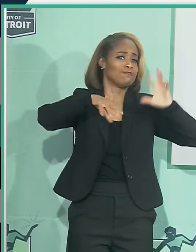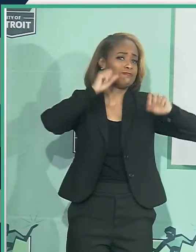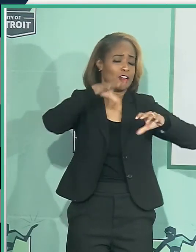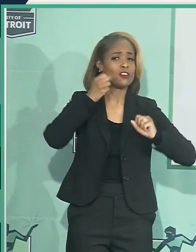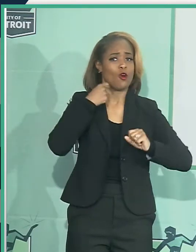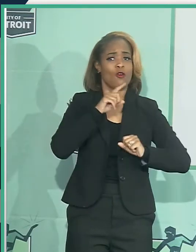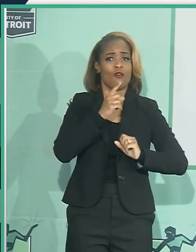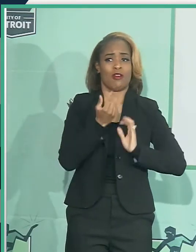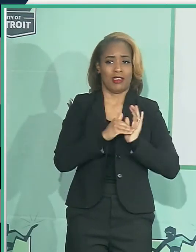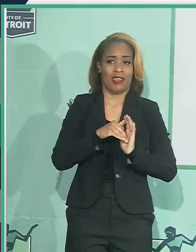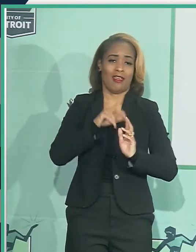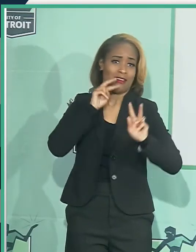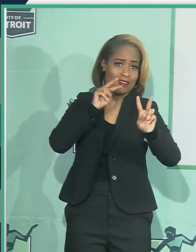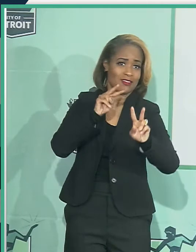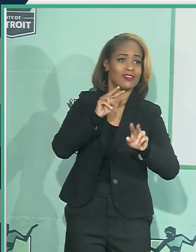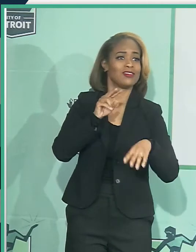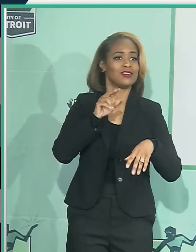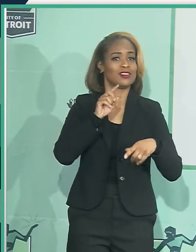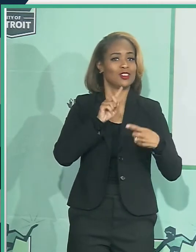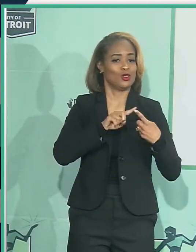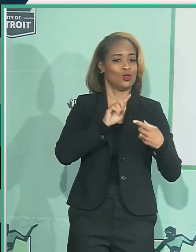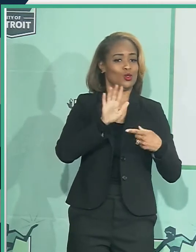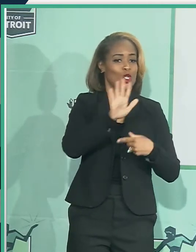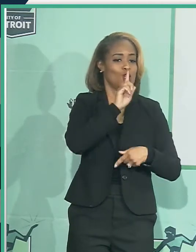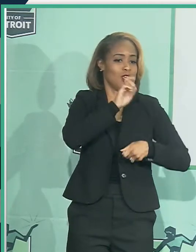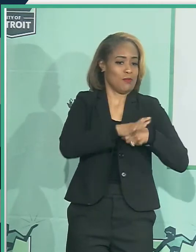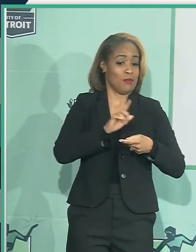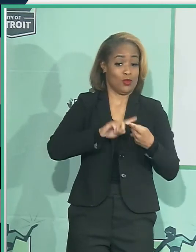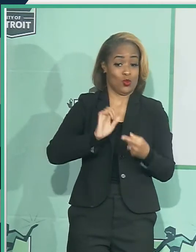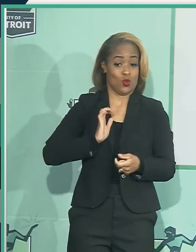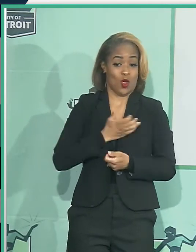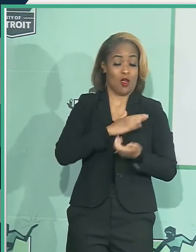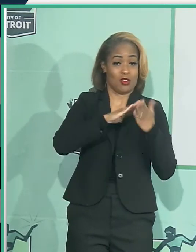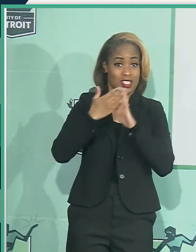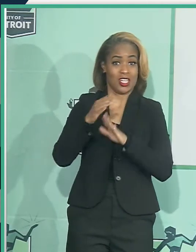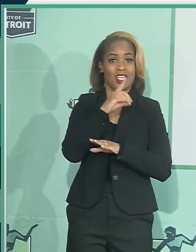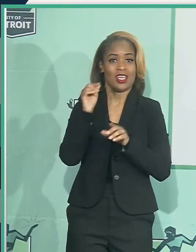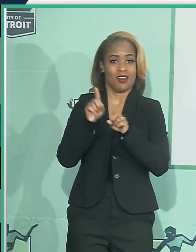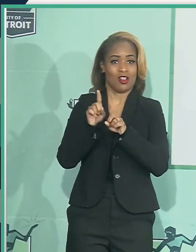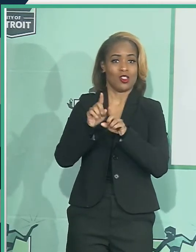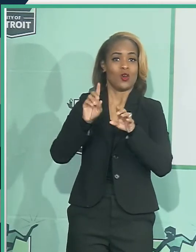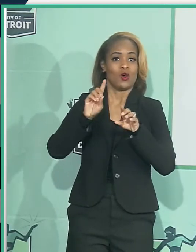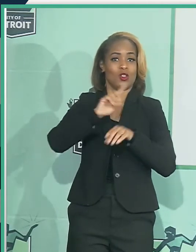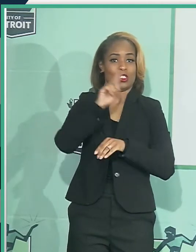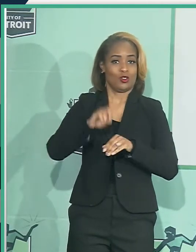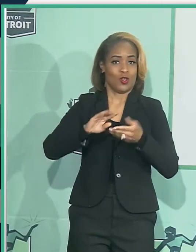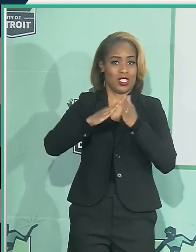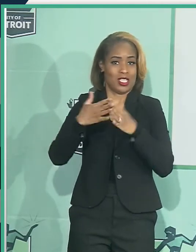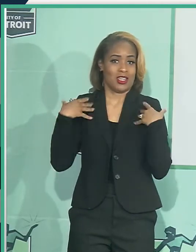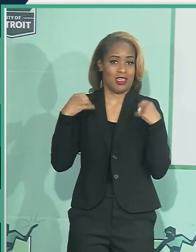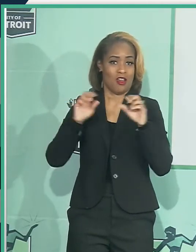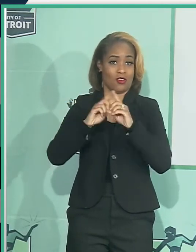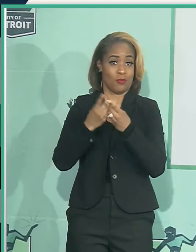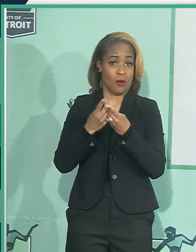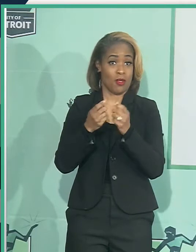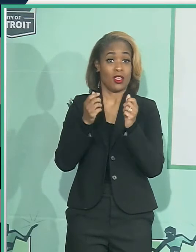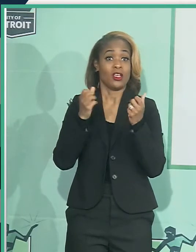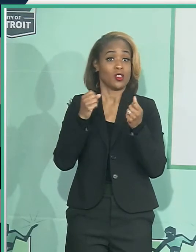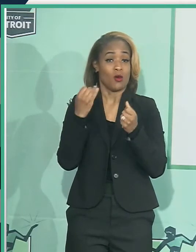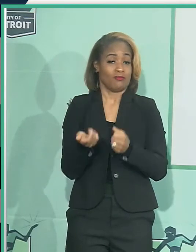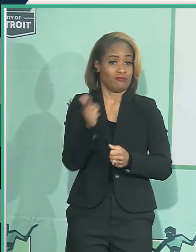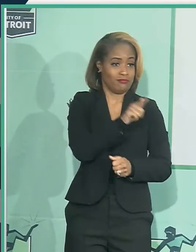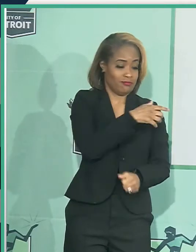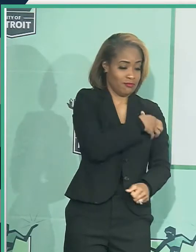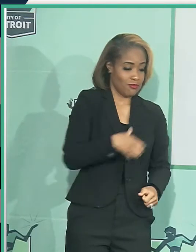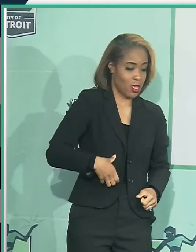to her commitment to our city, as well as to the Detroit Health Department. And so with that, I will turn it back over to the mayor. Okay,